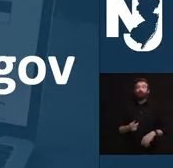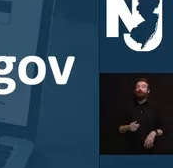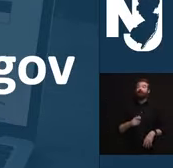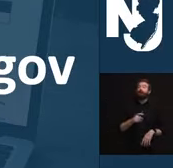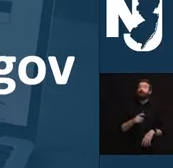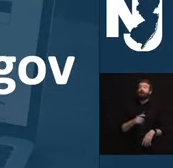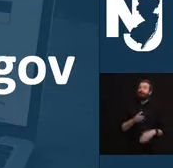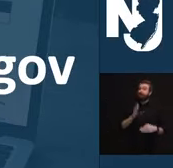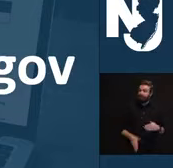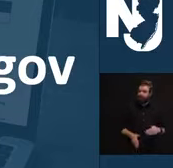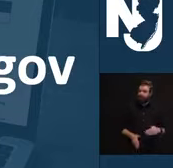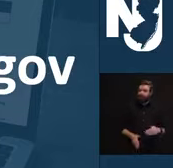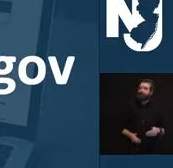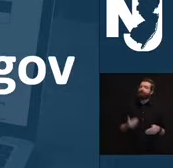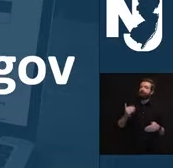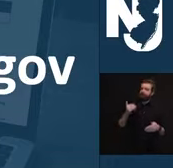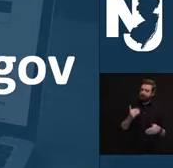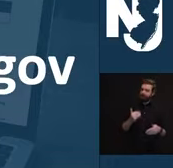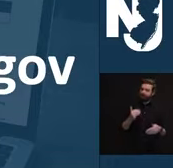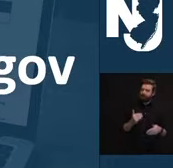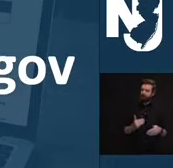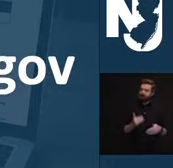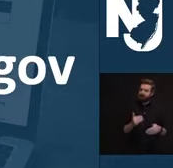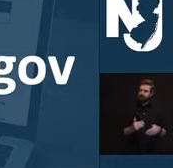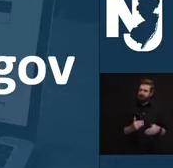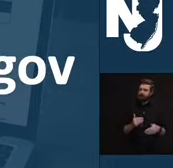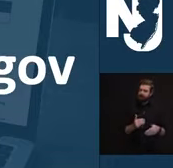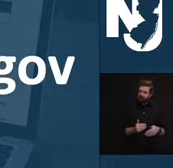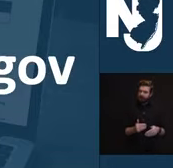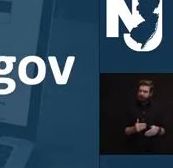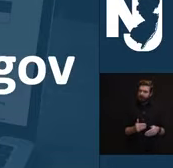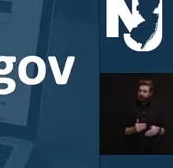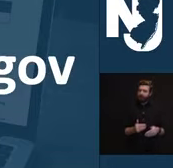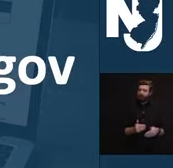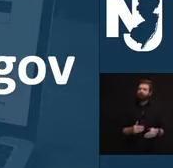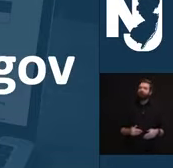all that we can to make sure our entire New Jersey family